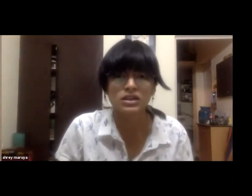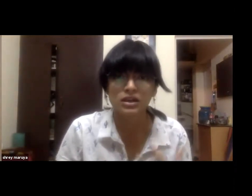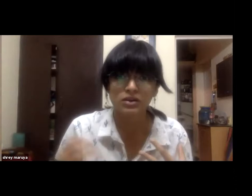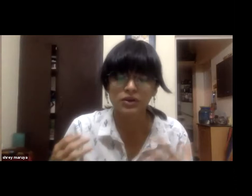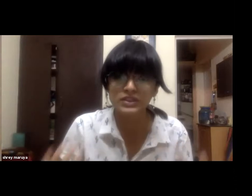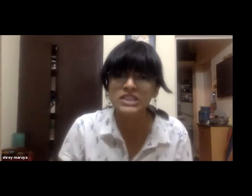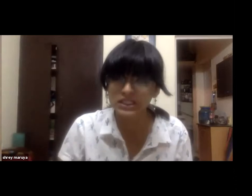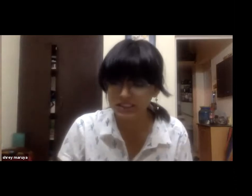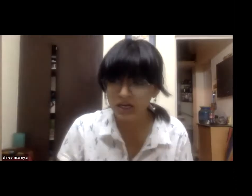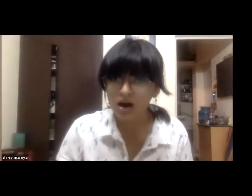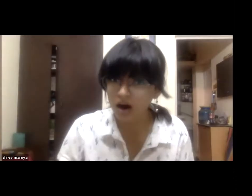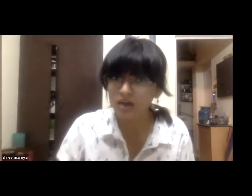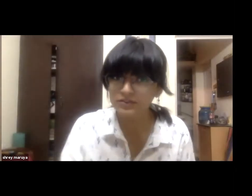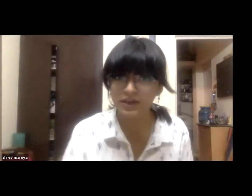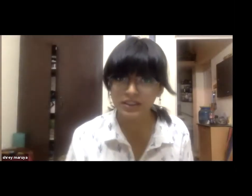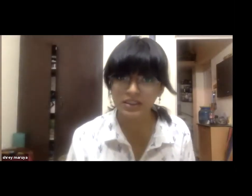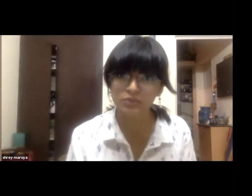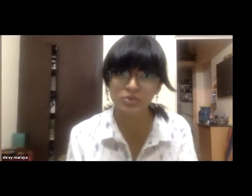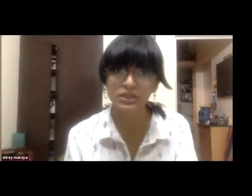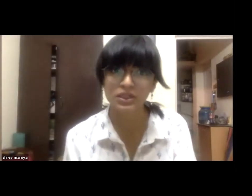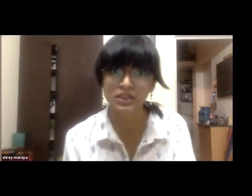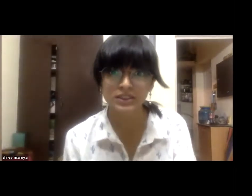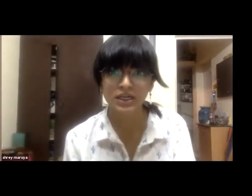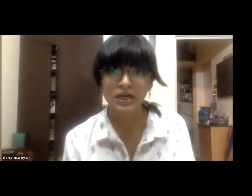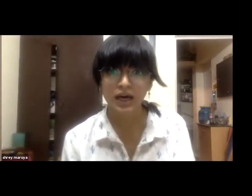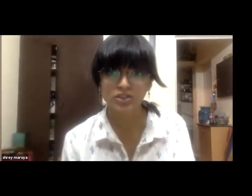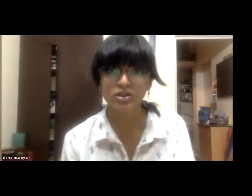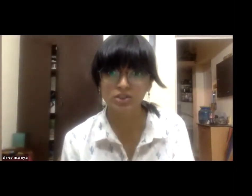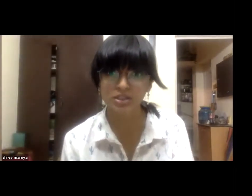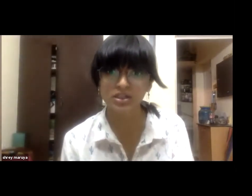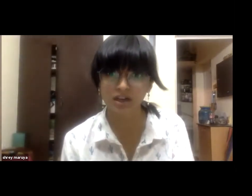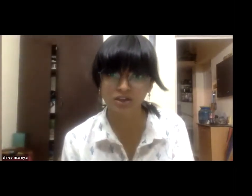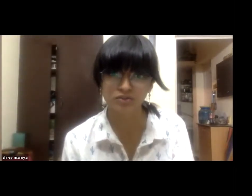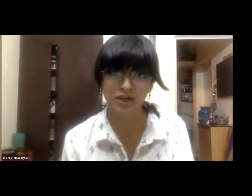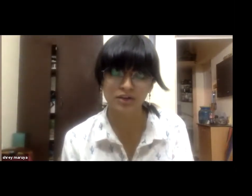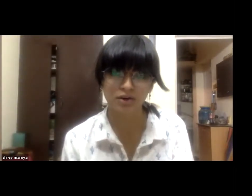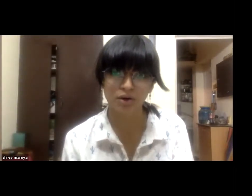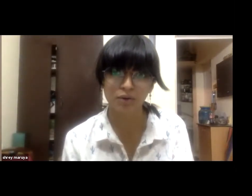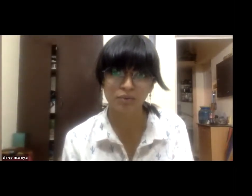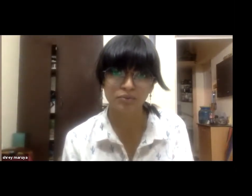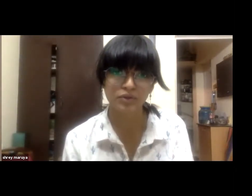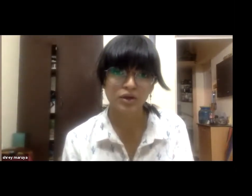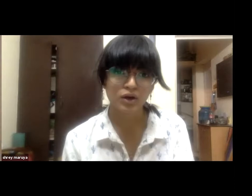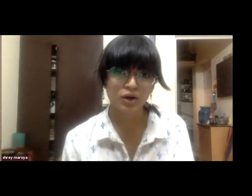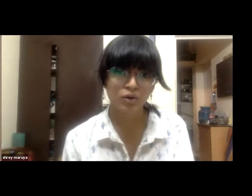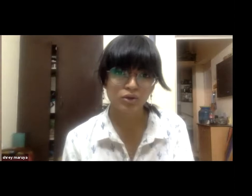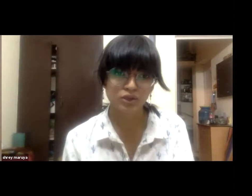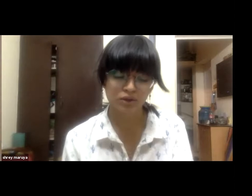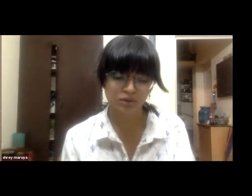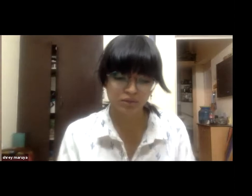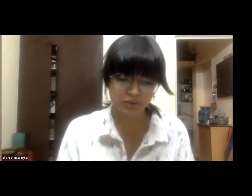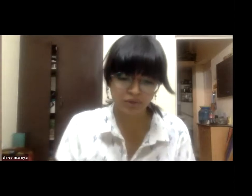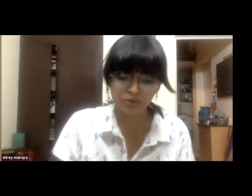works. And when we say it's hard finding them, we mean it's actually really hard to find